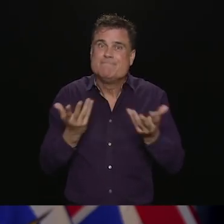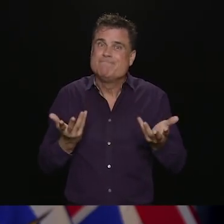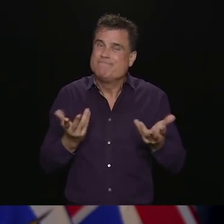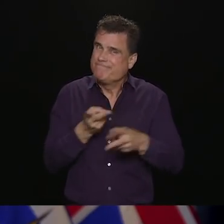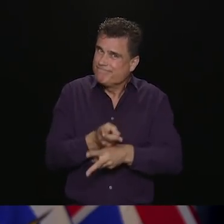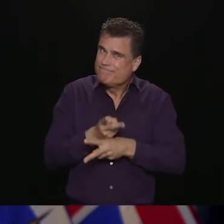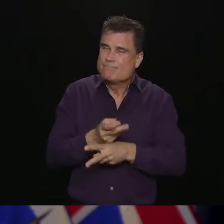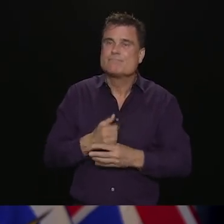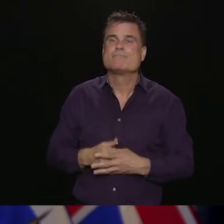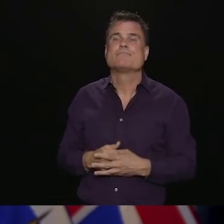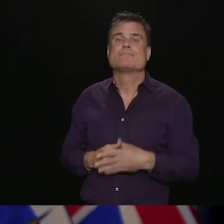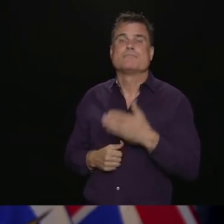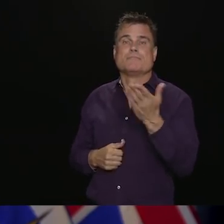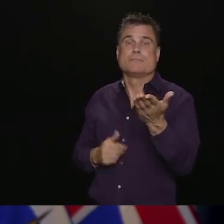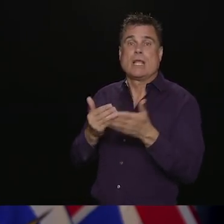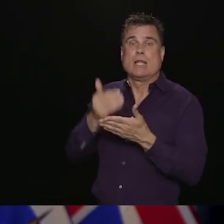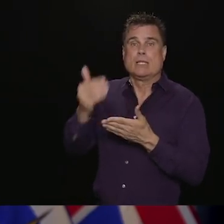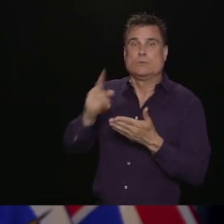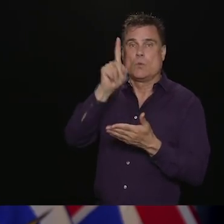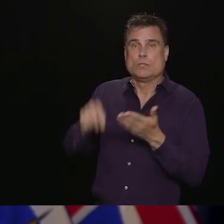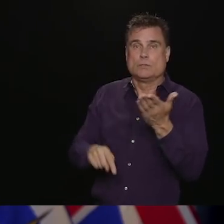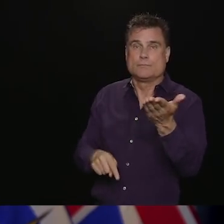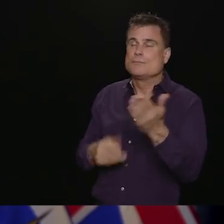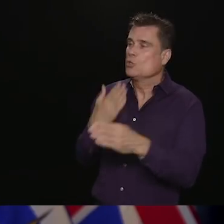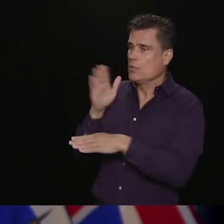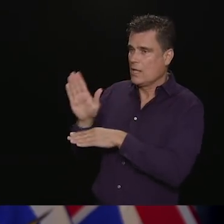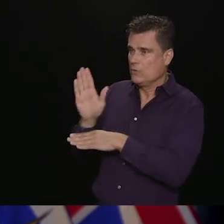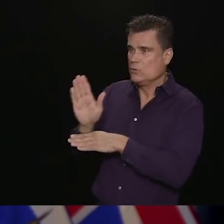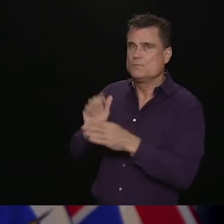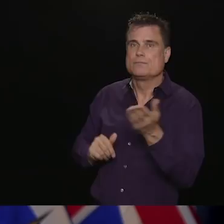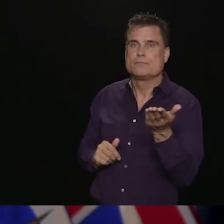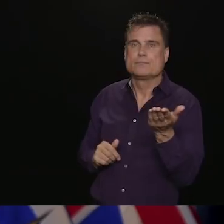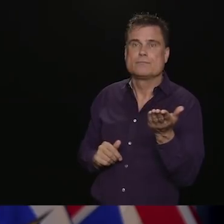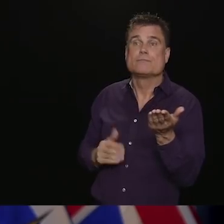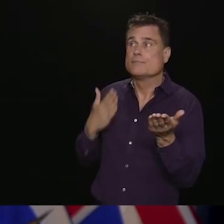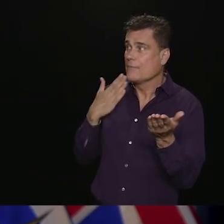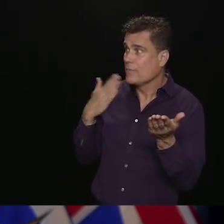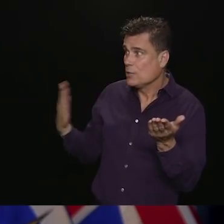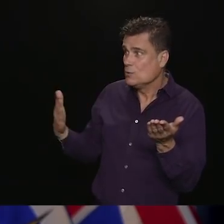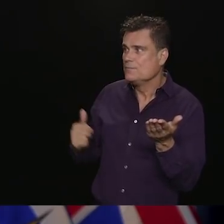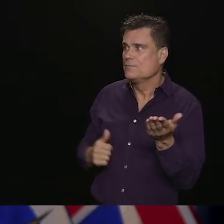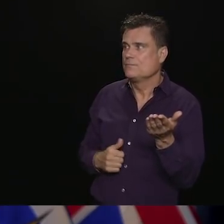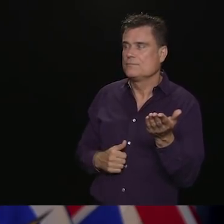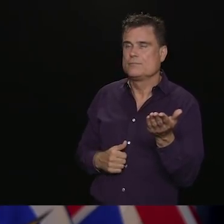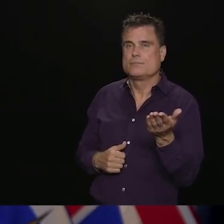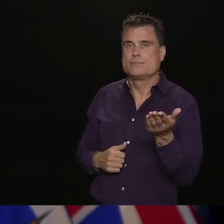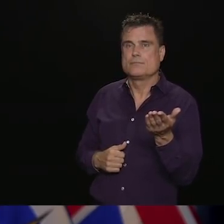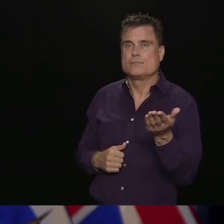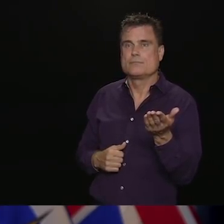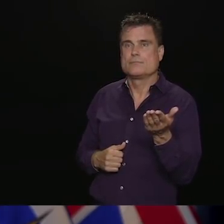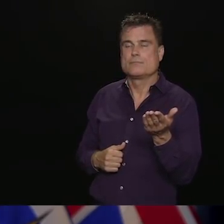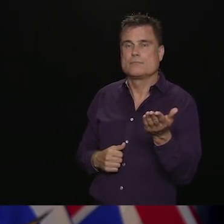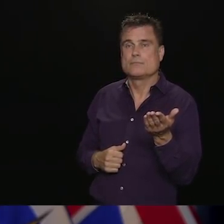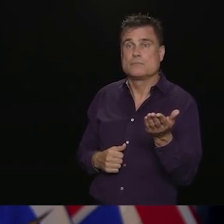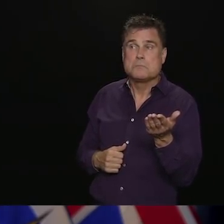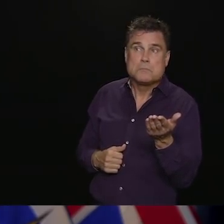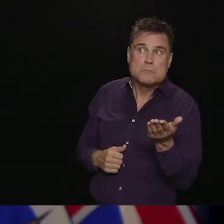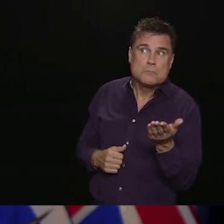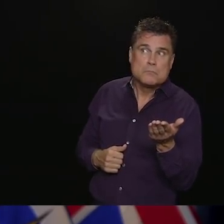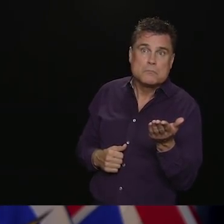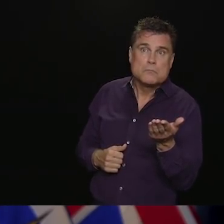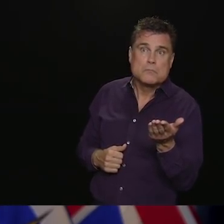Sun. Good afternoon, Dr. Henry. Thanks for taking the question. It would be, could we